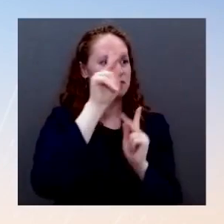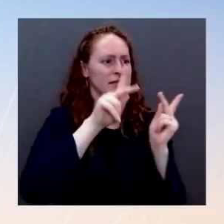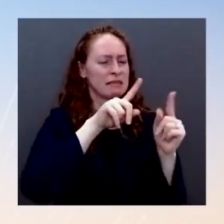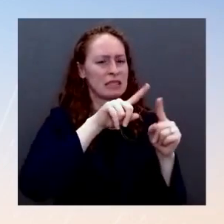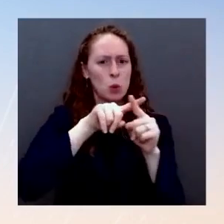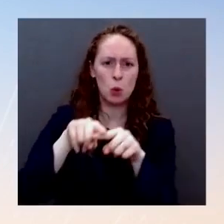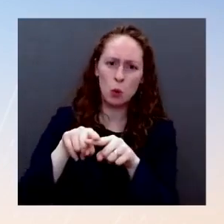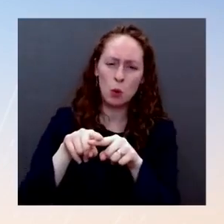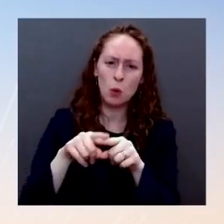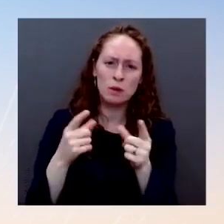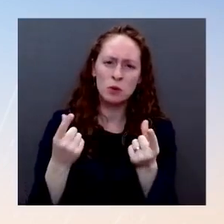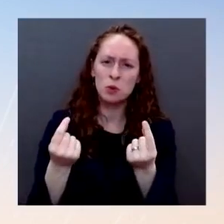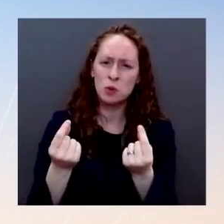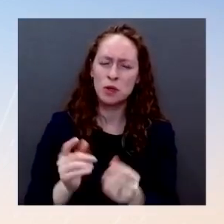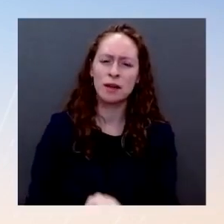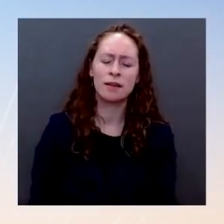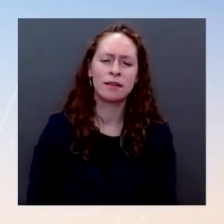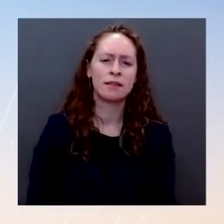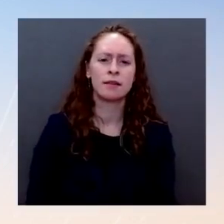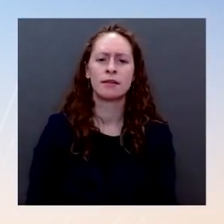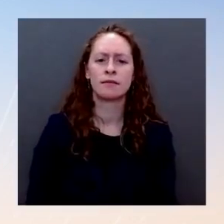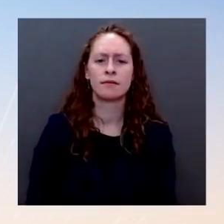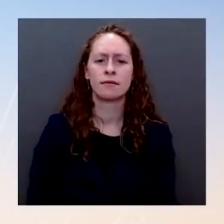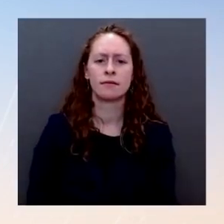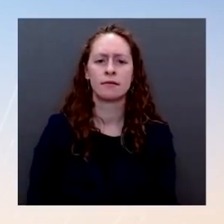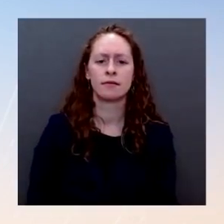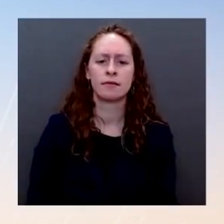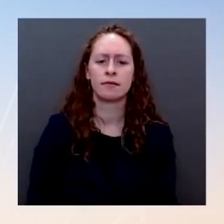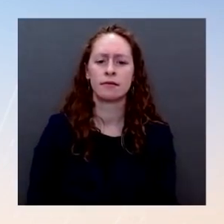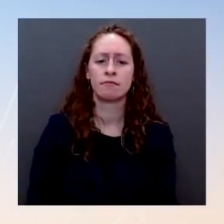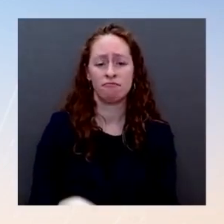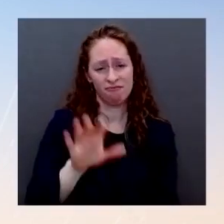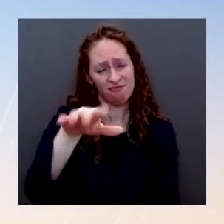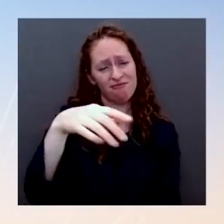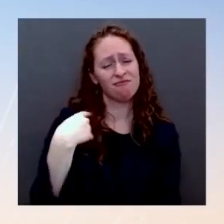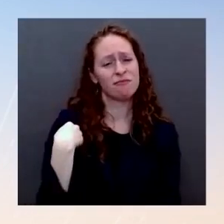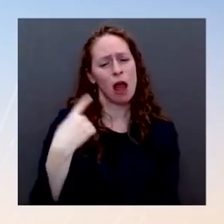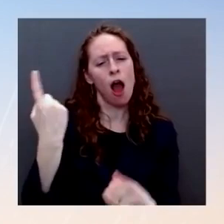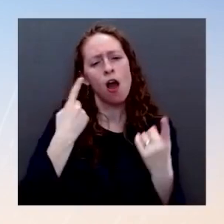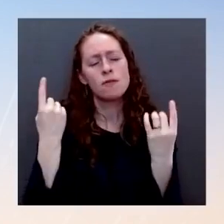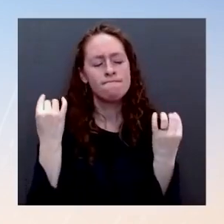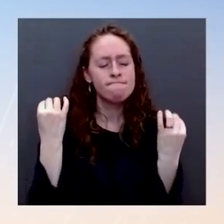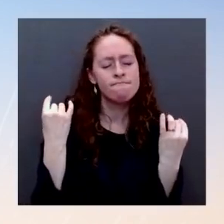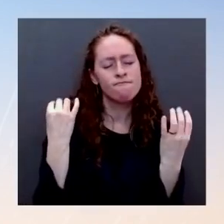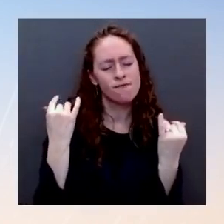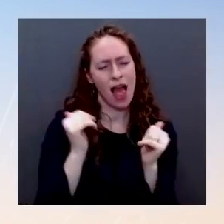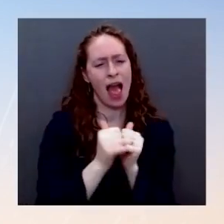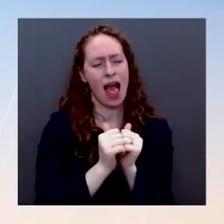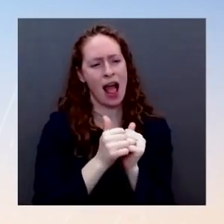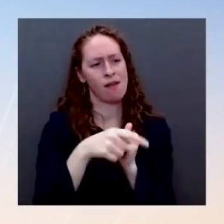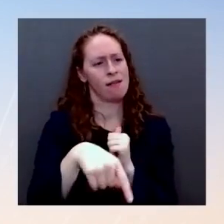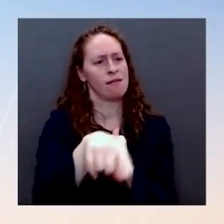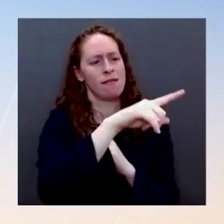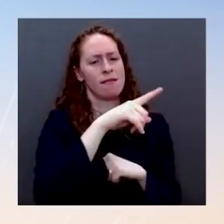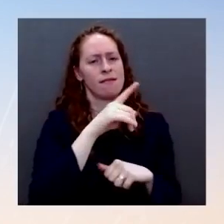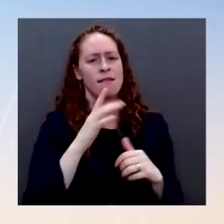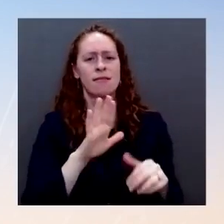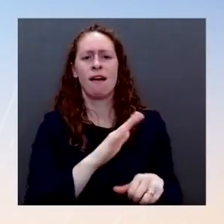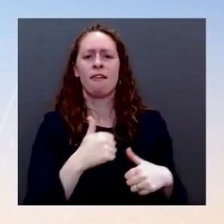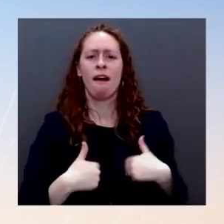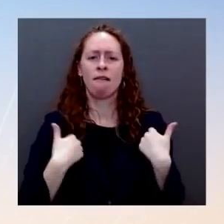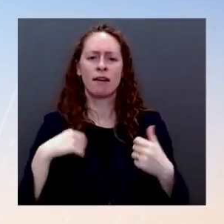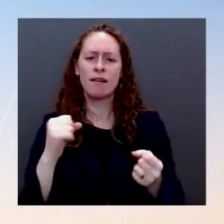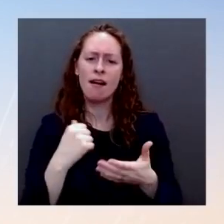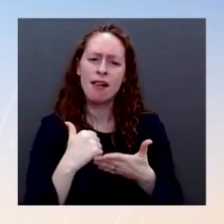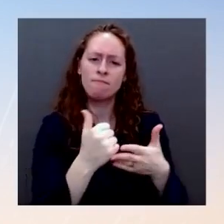If Build Back Better were to pass in February, there is an option of doing retroactive checks. But I would note that our objective is to get this passed.